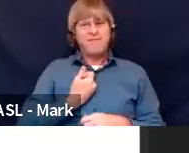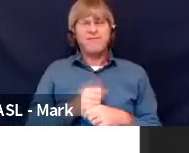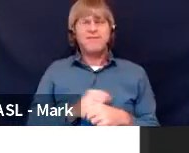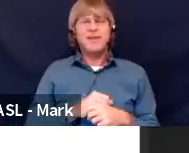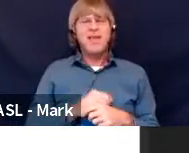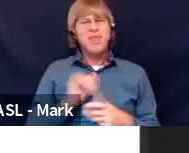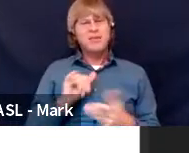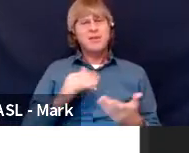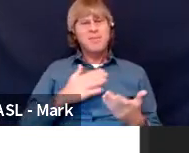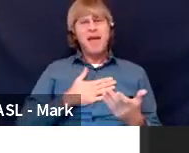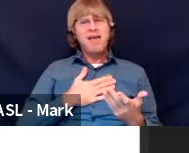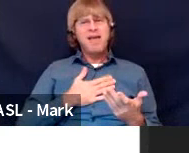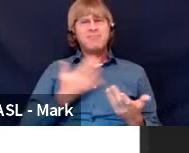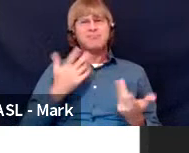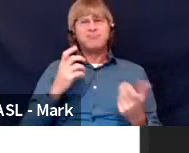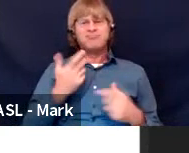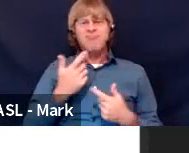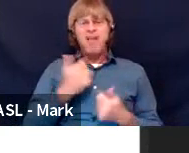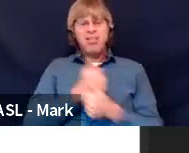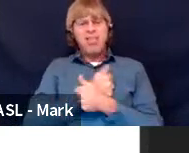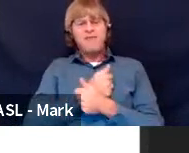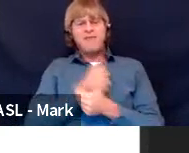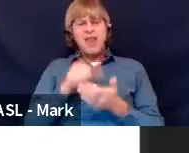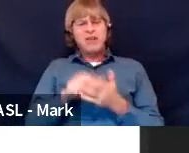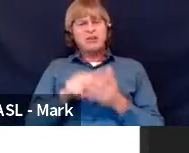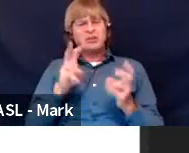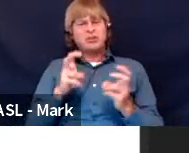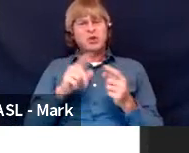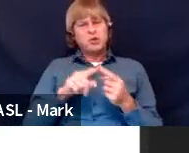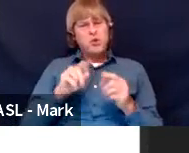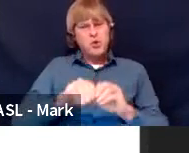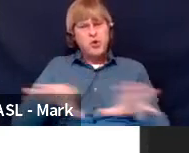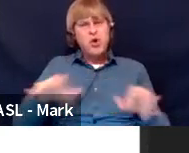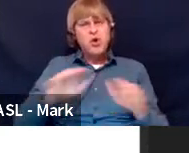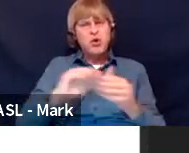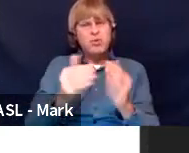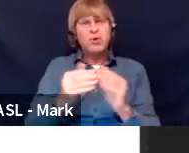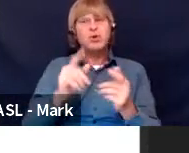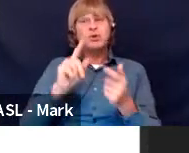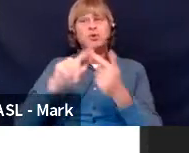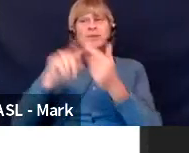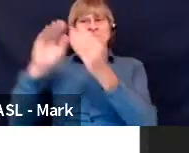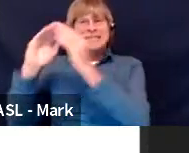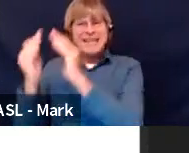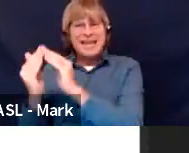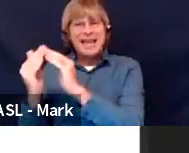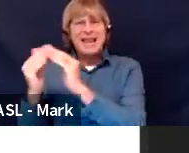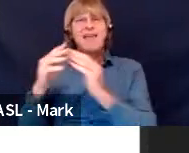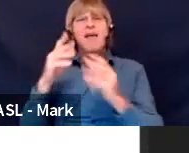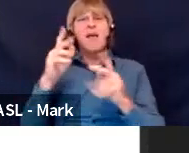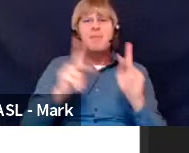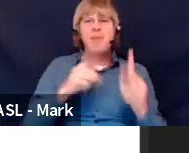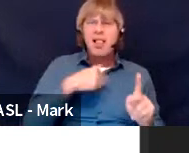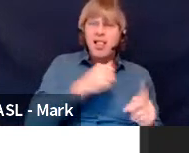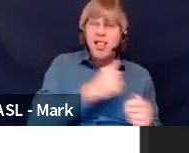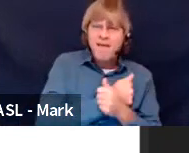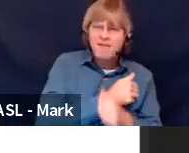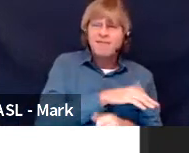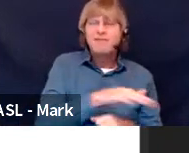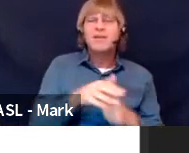It was my love letter to my community. It was my love letter to the city, the people I love,